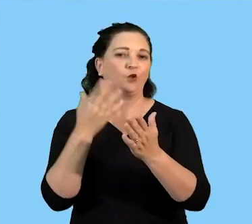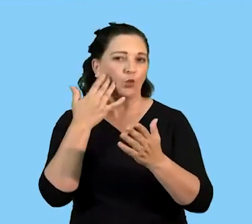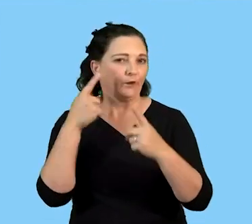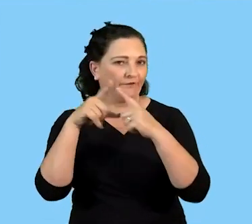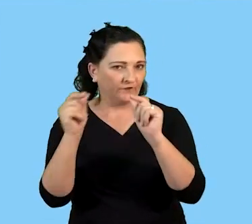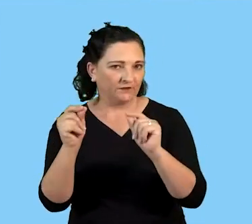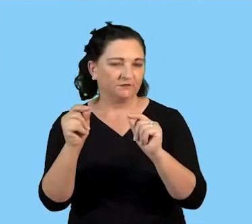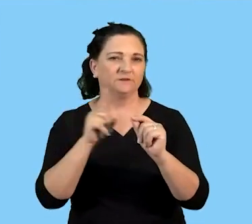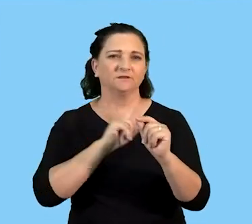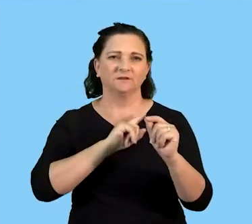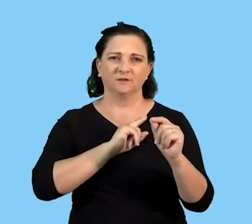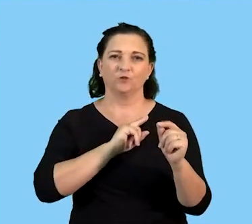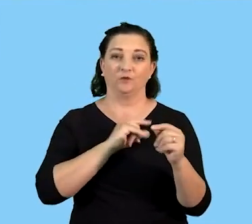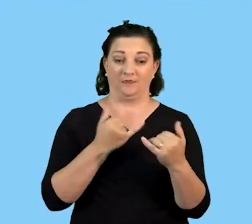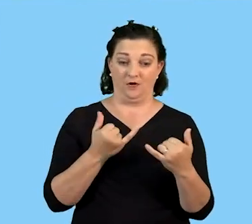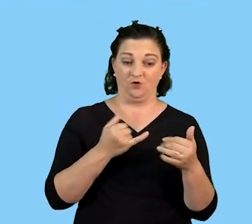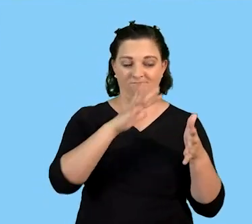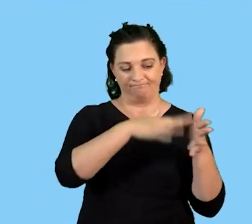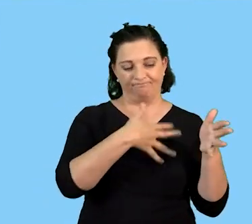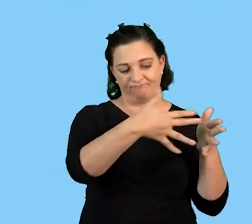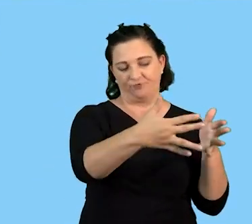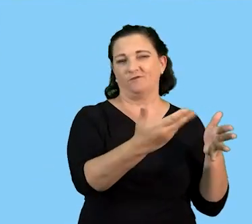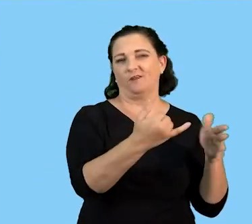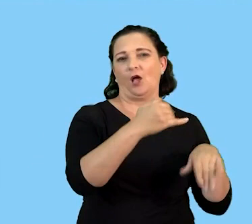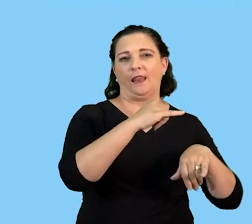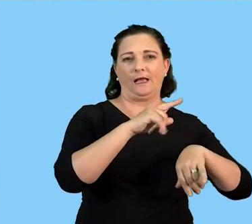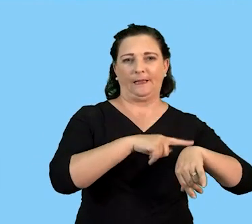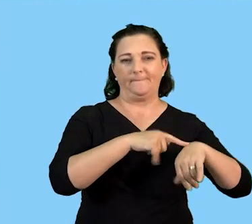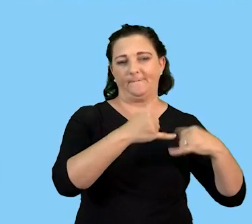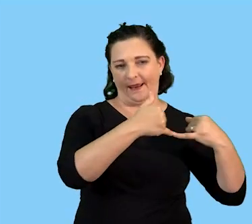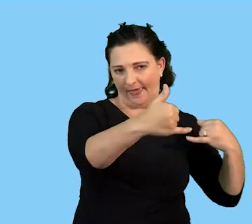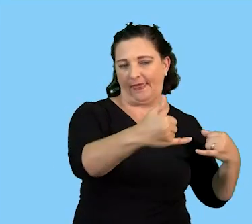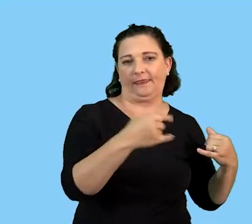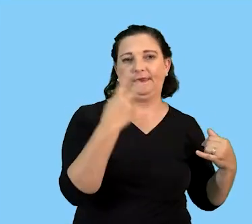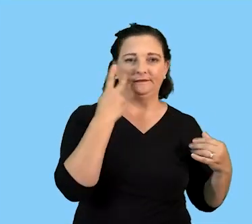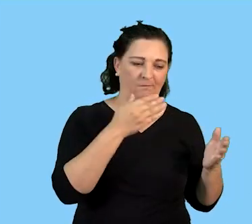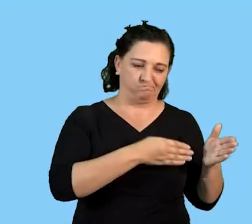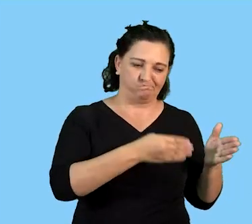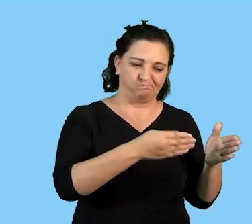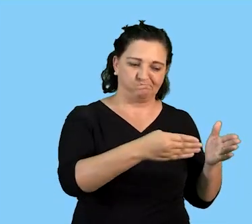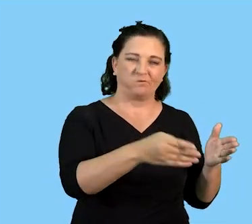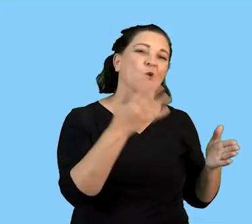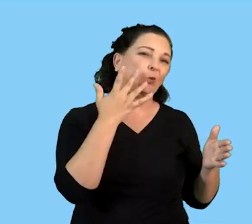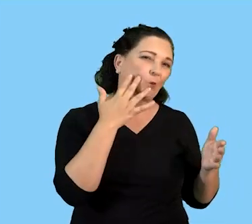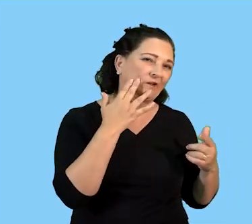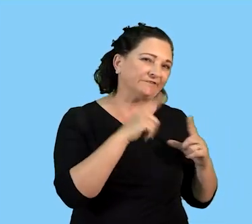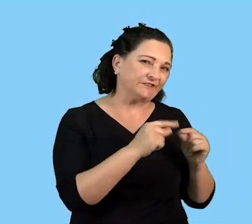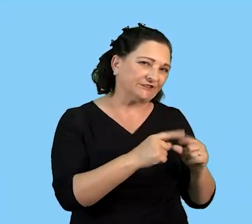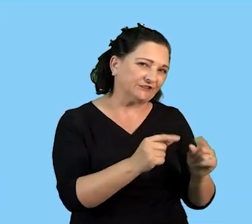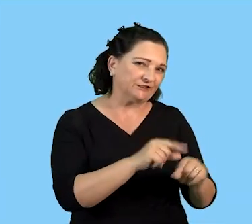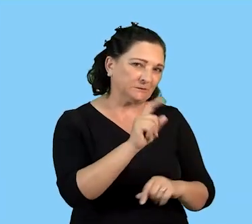They see those activities through a timeline, or on a timeline rather. Now let's look at the importance